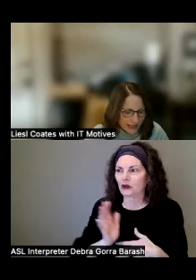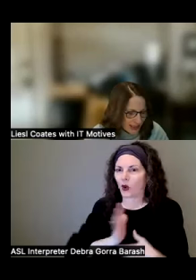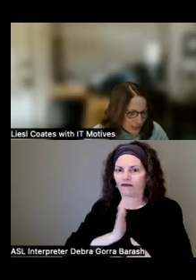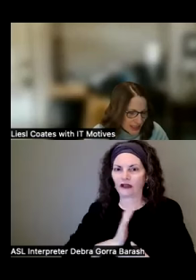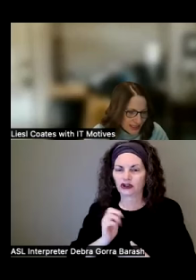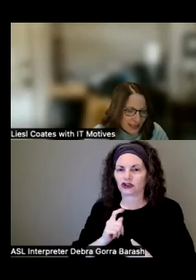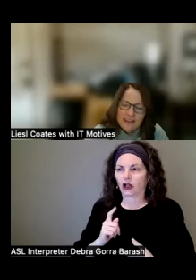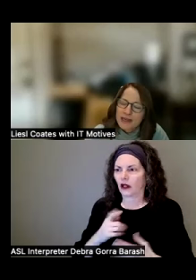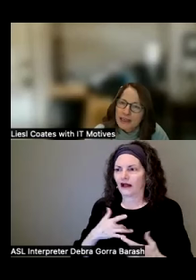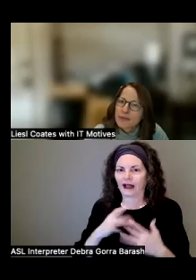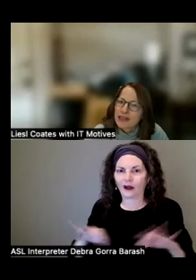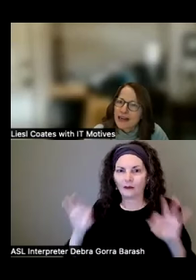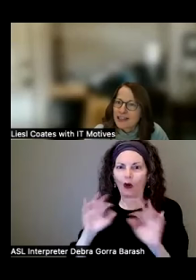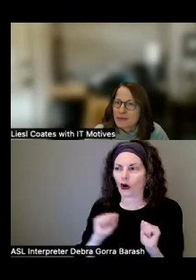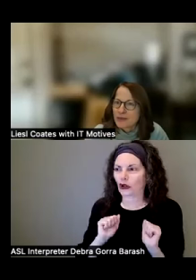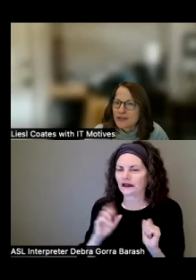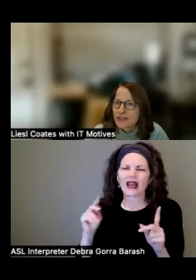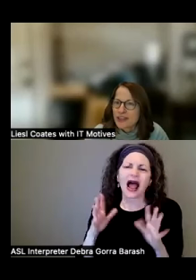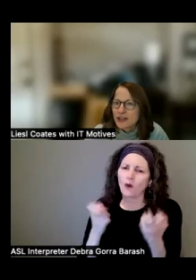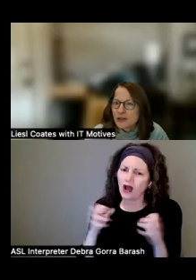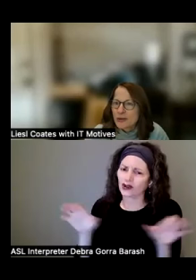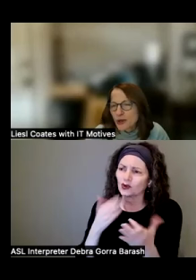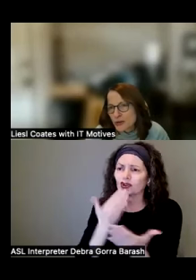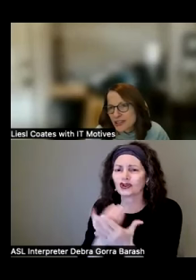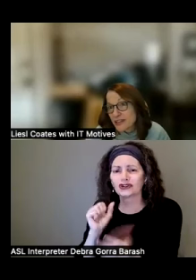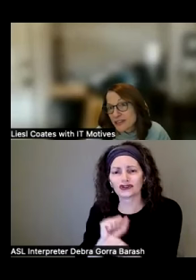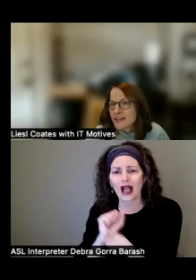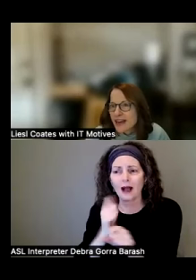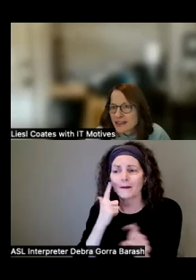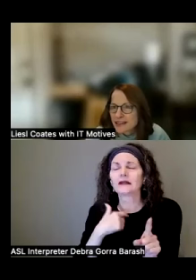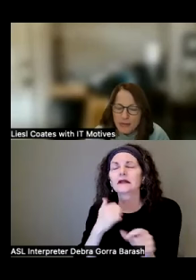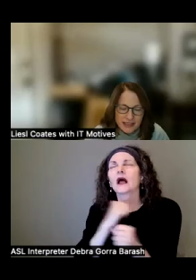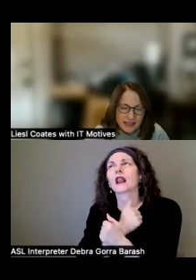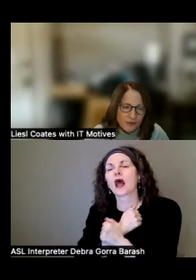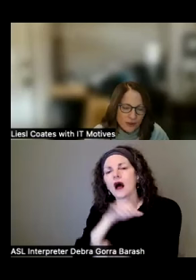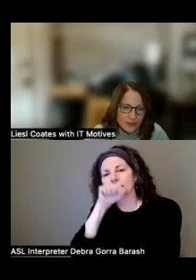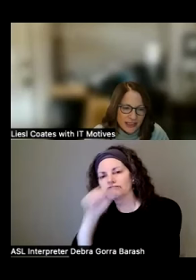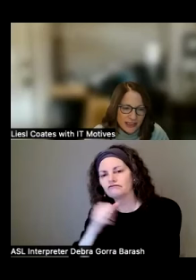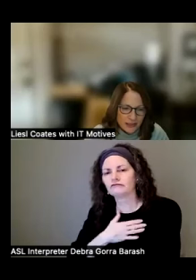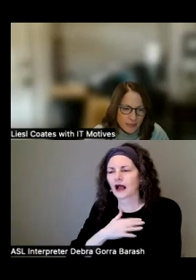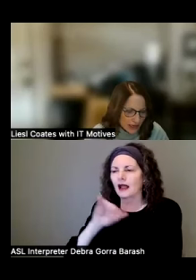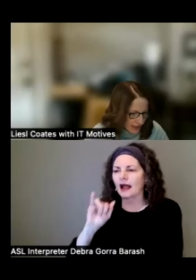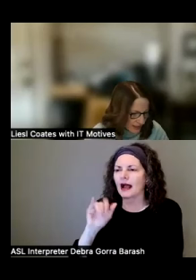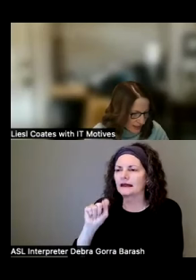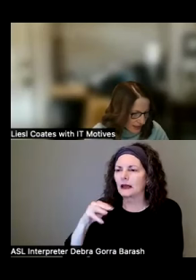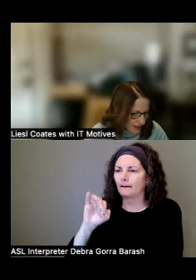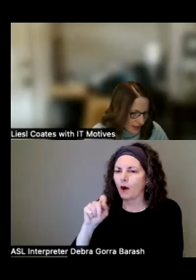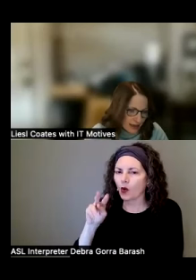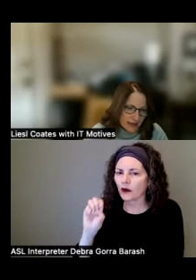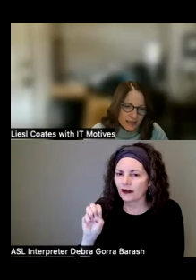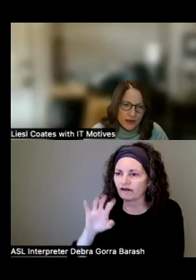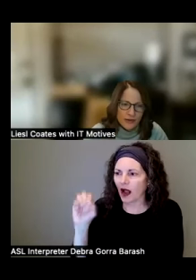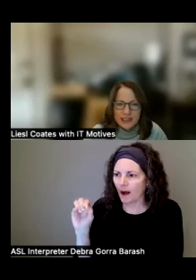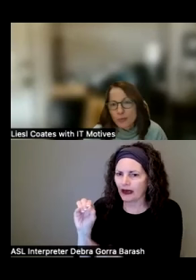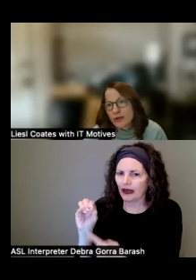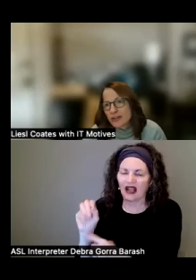job because I love my company, IT Motives, who is hosting this as myself representing them.